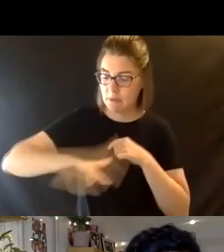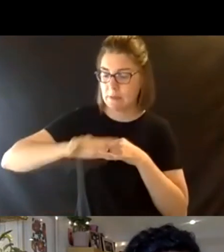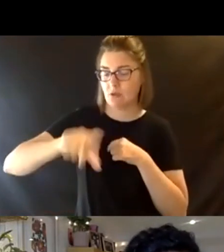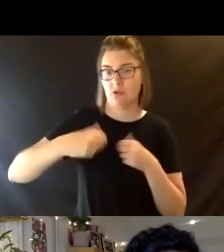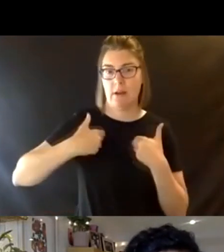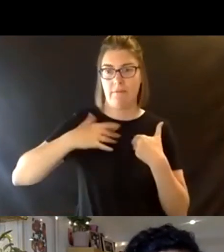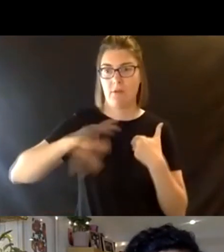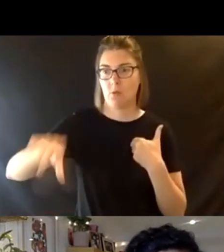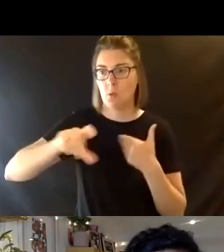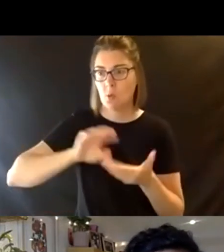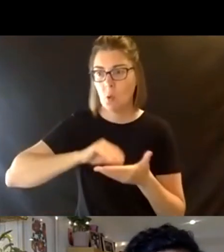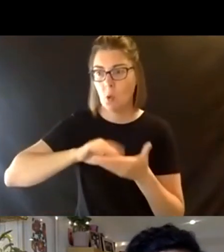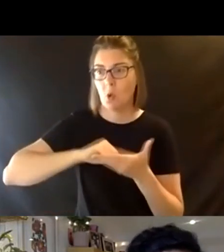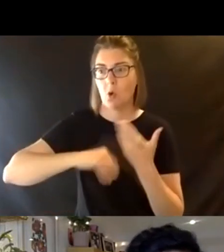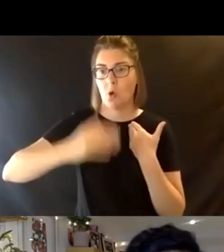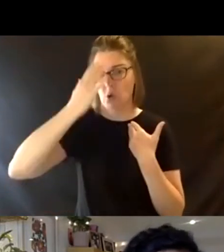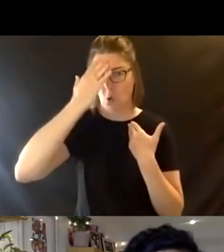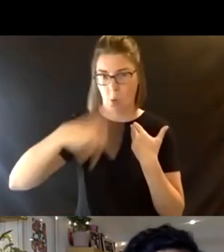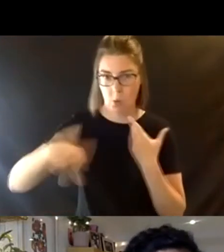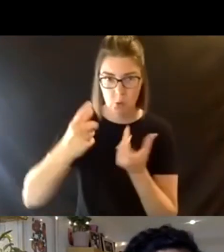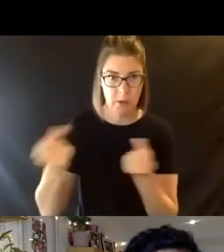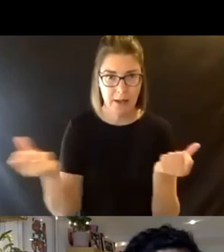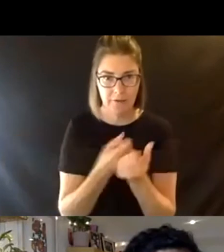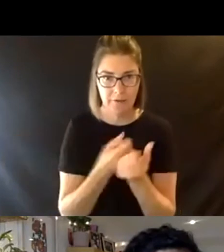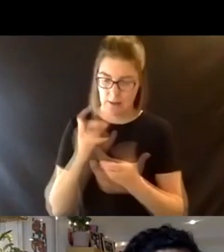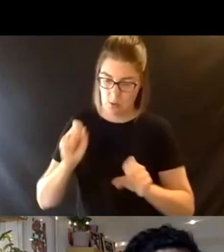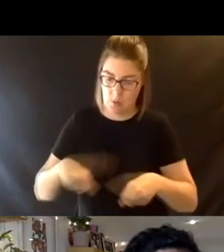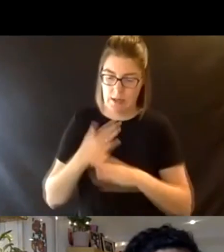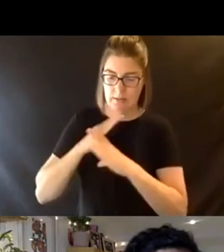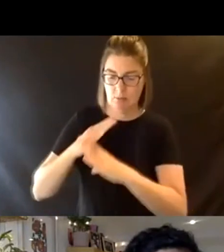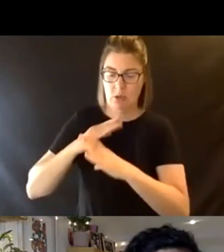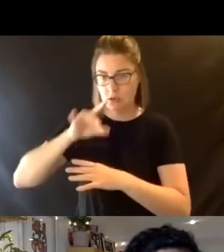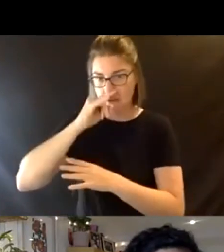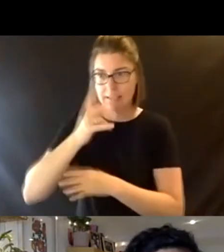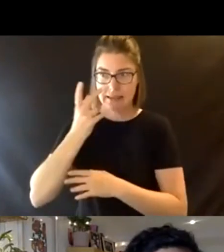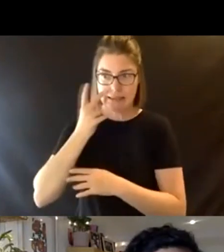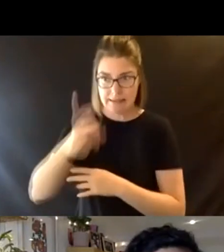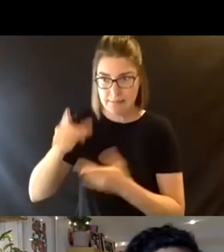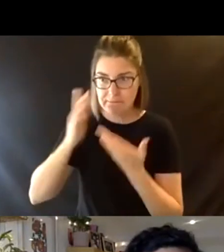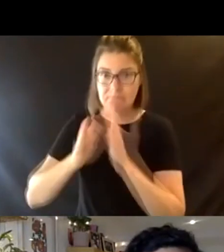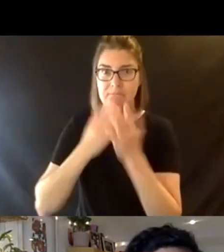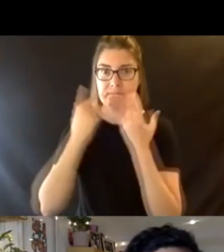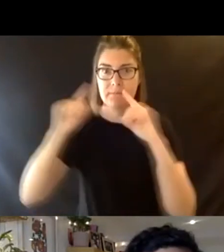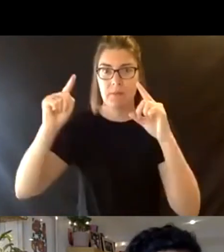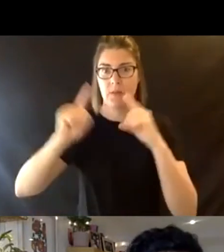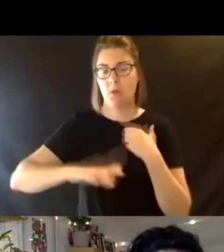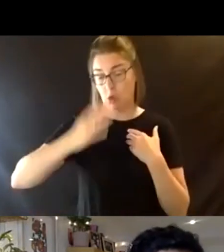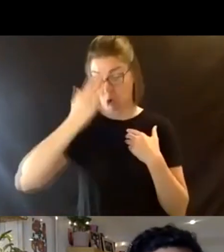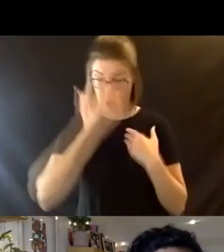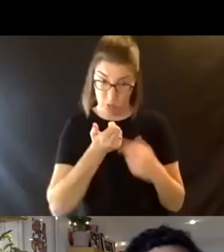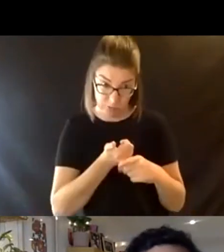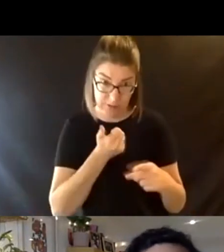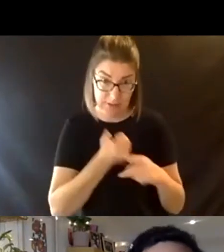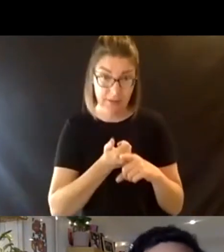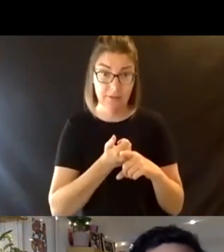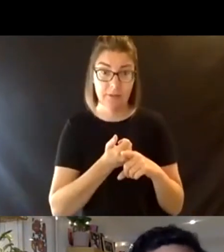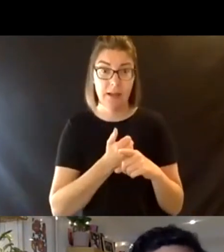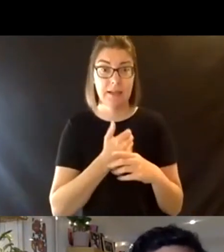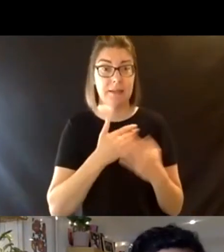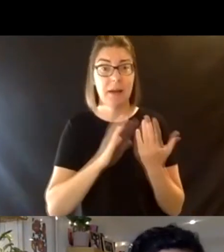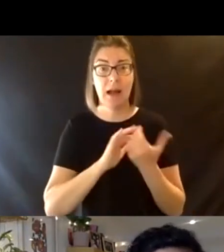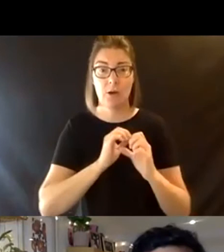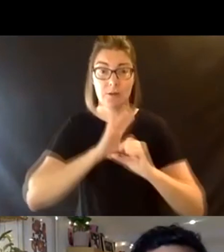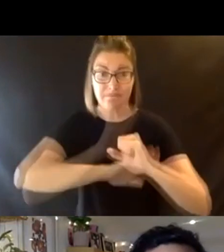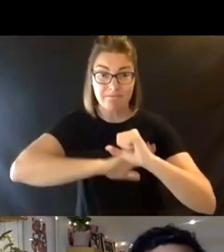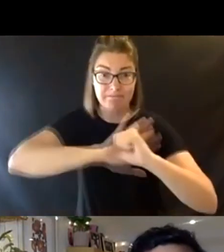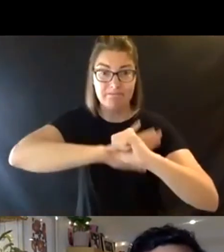to protect your kid and to see them succeed. Just know that however you fight, know that your kid has a rightful place to